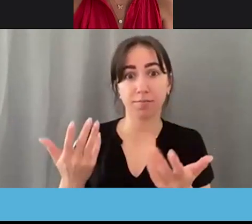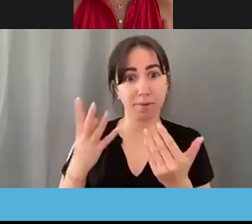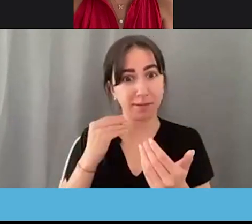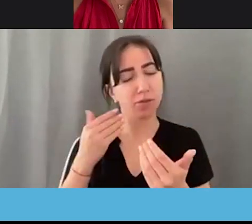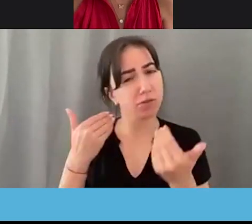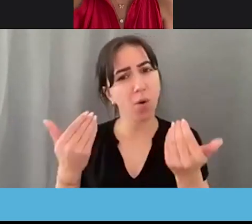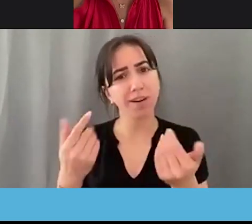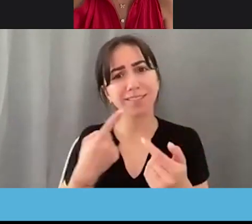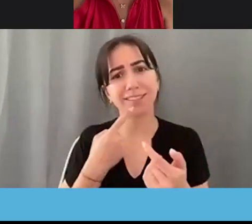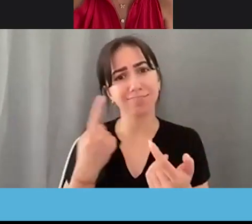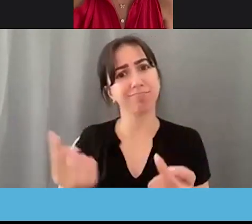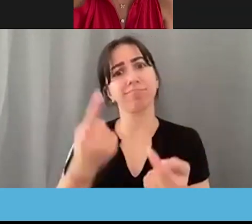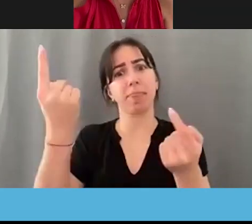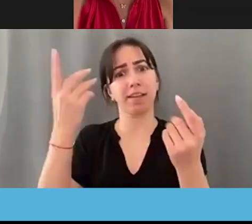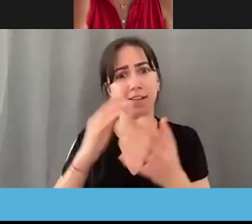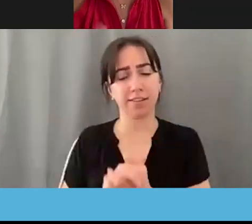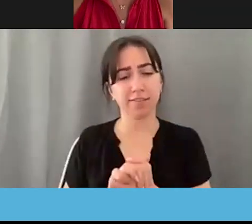it, and not just